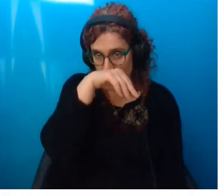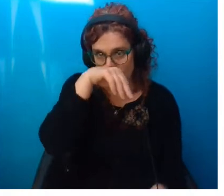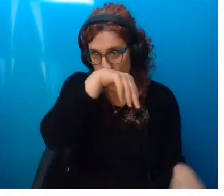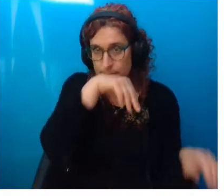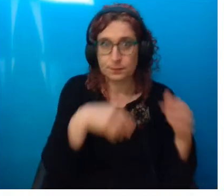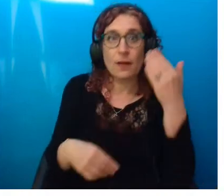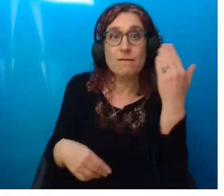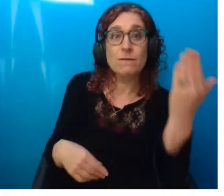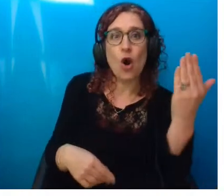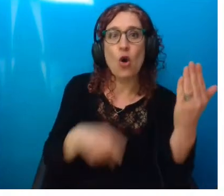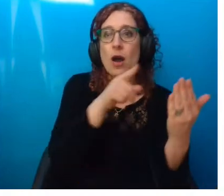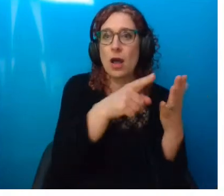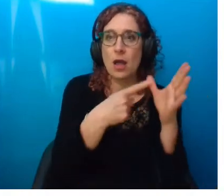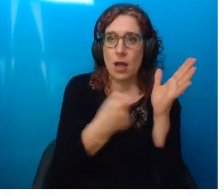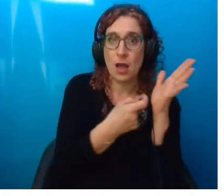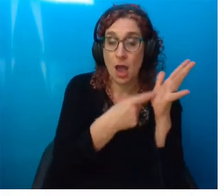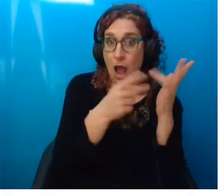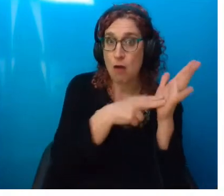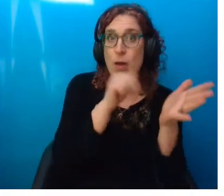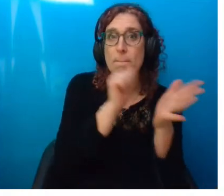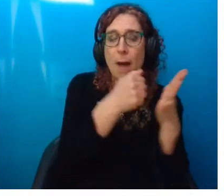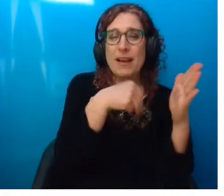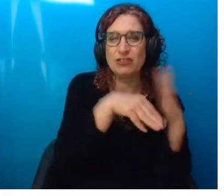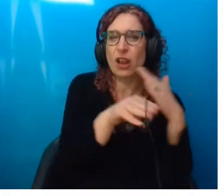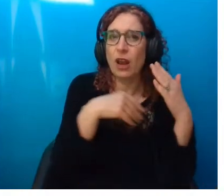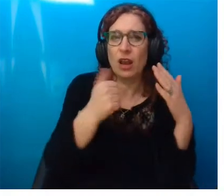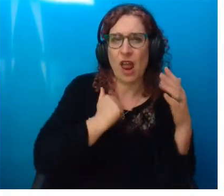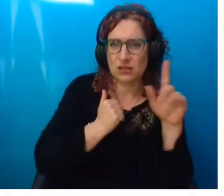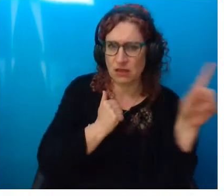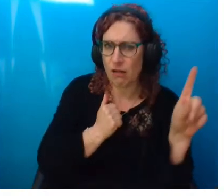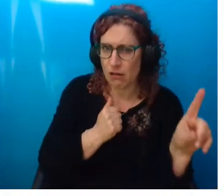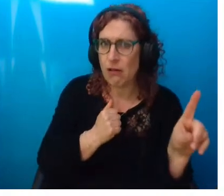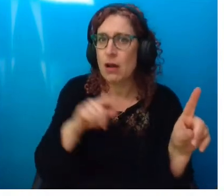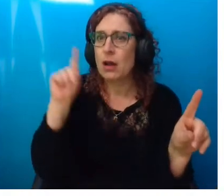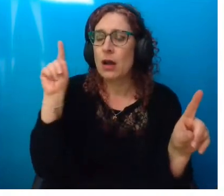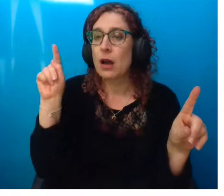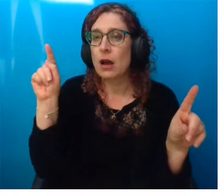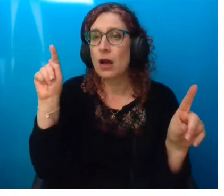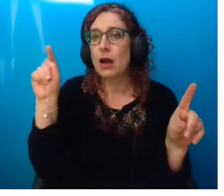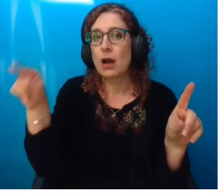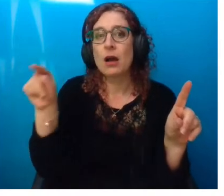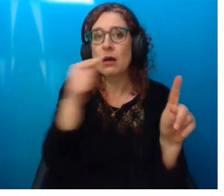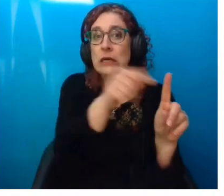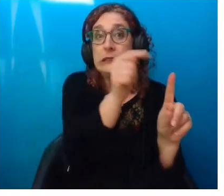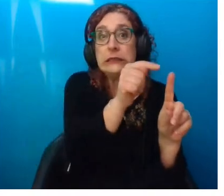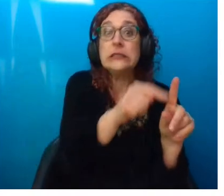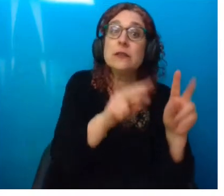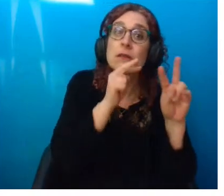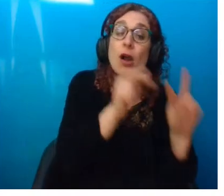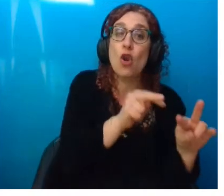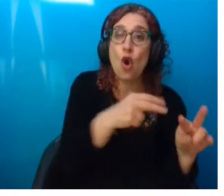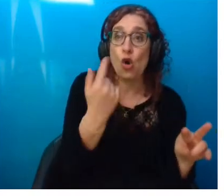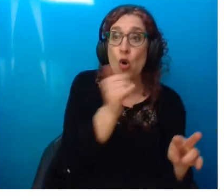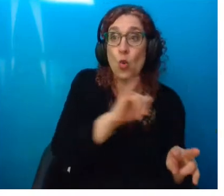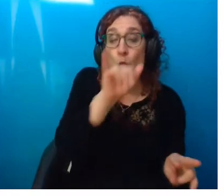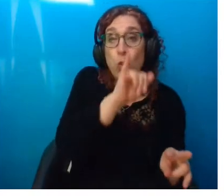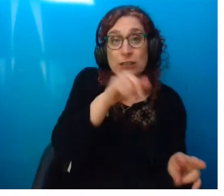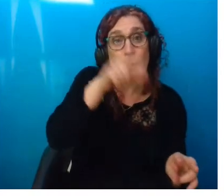colleagues, published in British Columbia a couple of years ago, looking at patients who had a recent diagnosis of